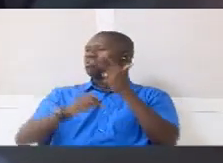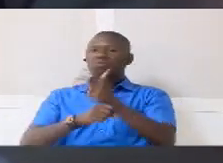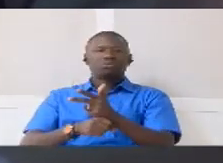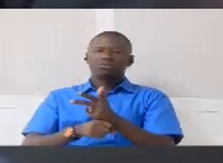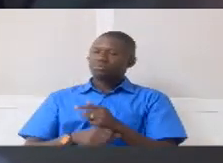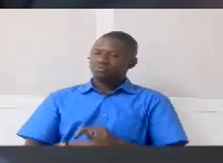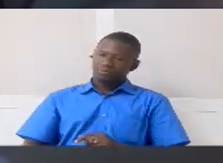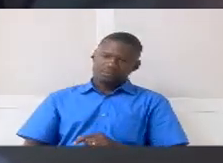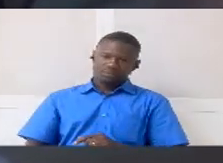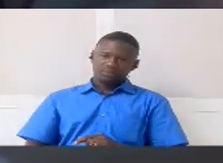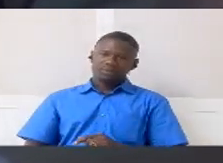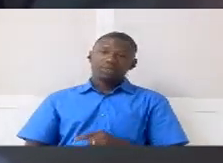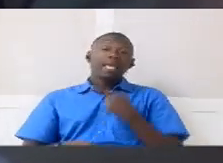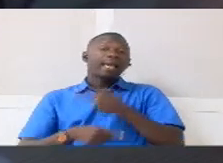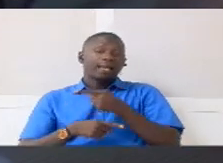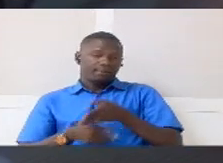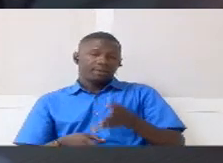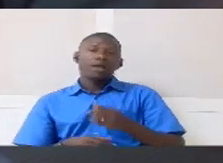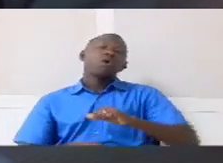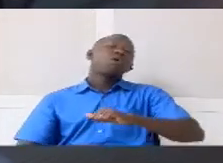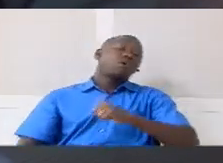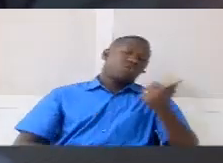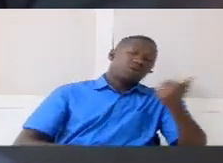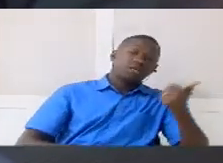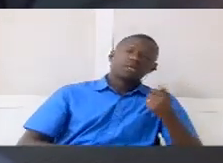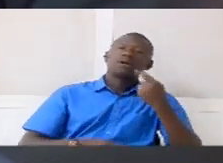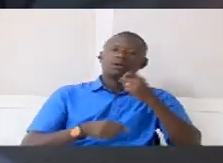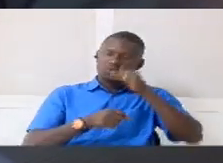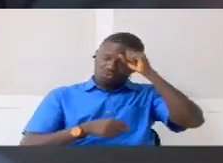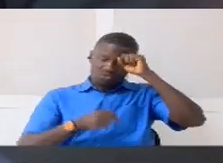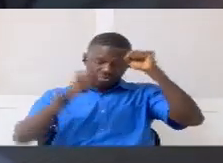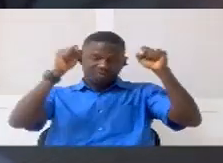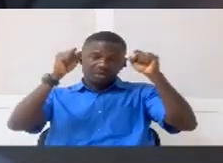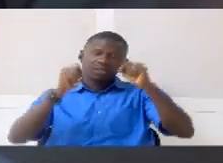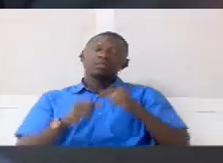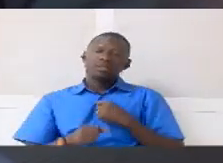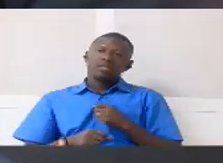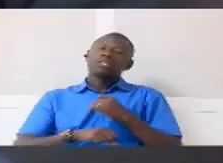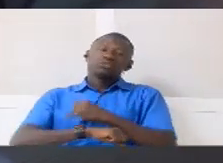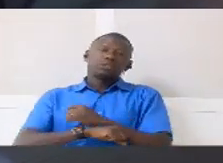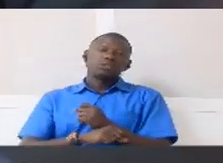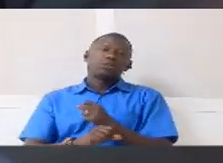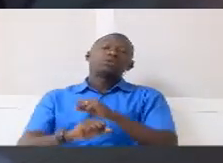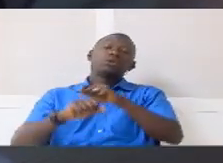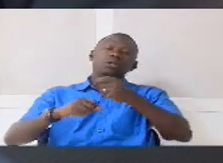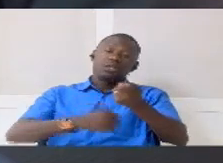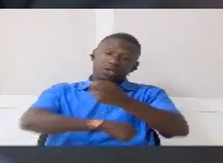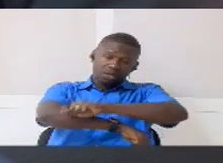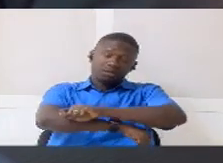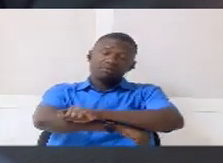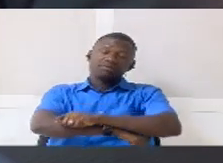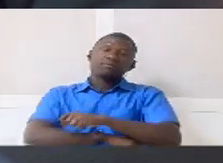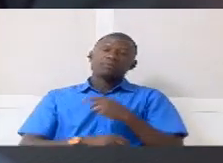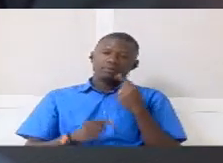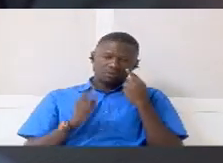The government of the Gambia, like other governments, instituted a lockdown and ordered observance of measures